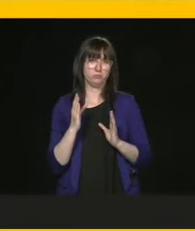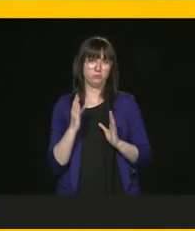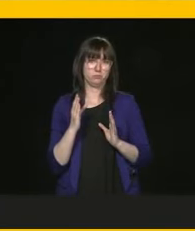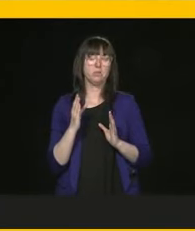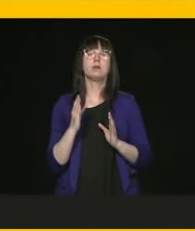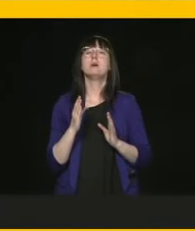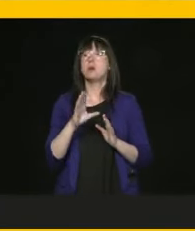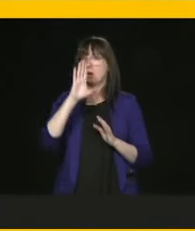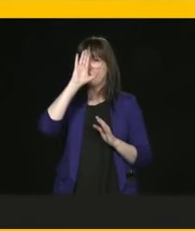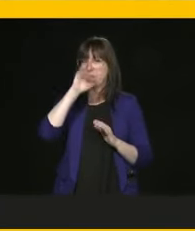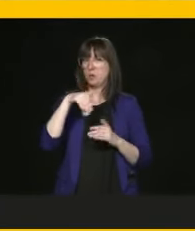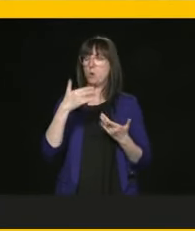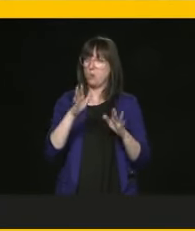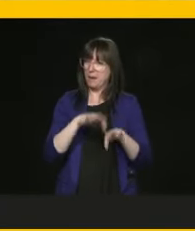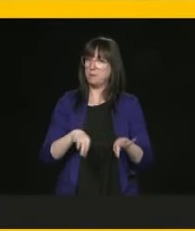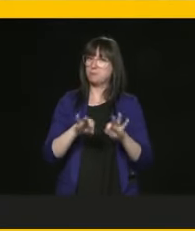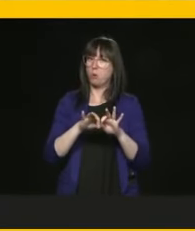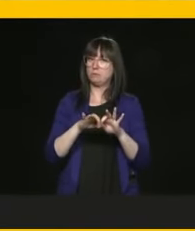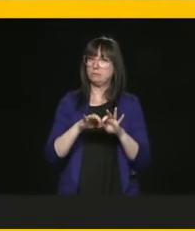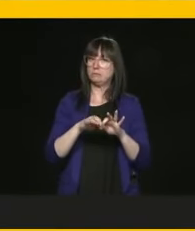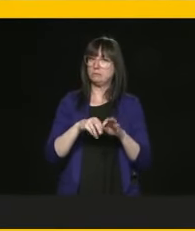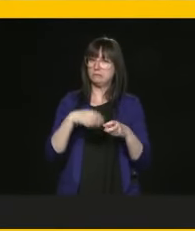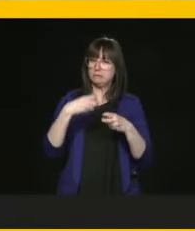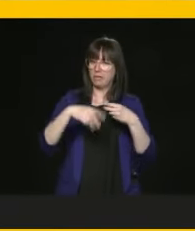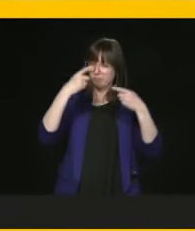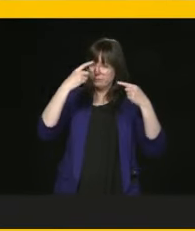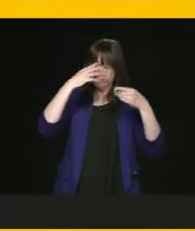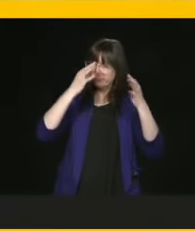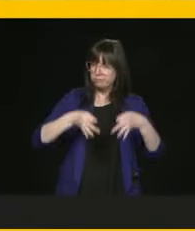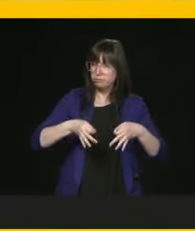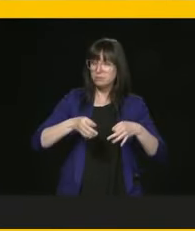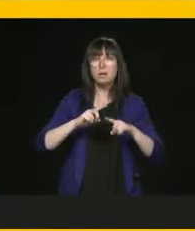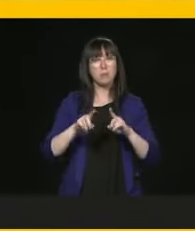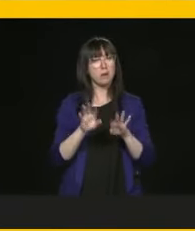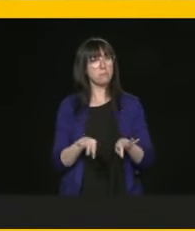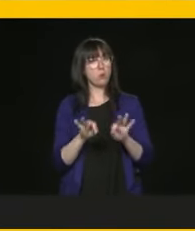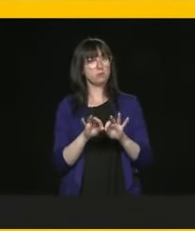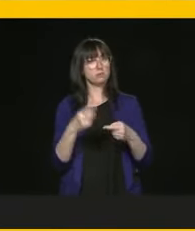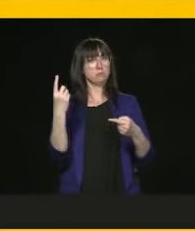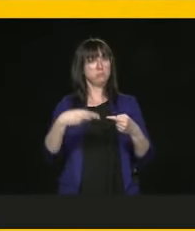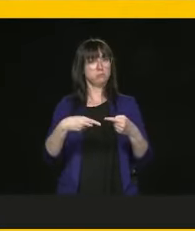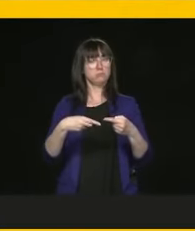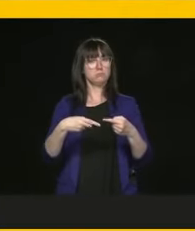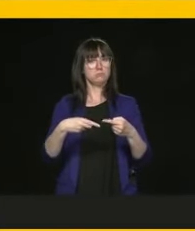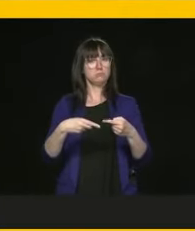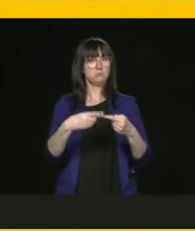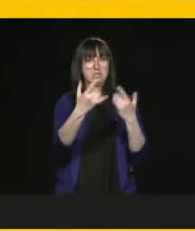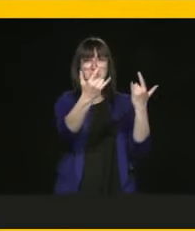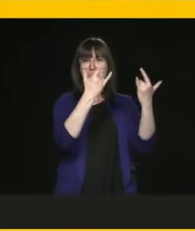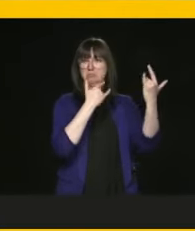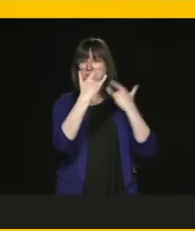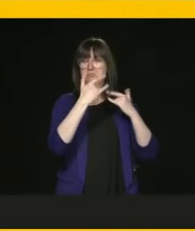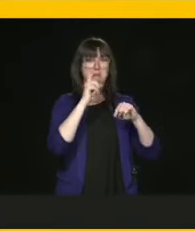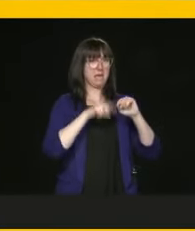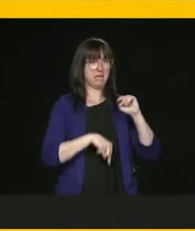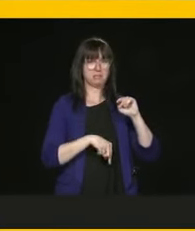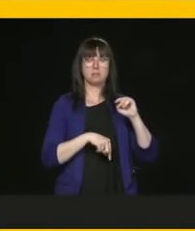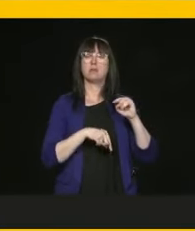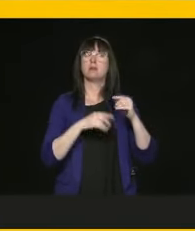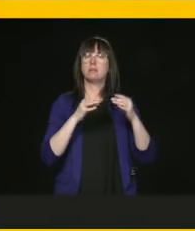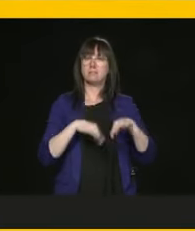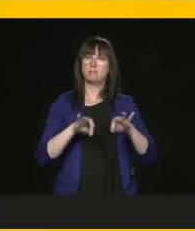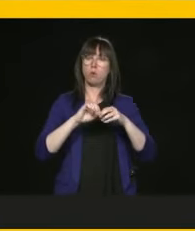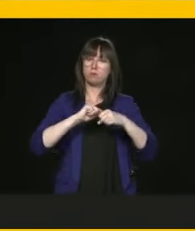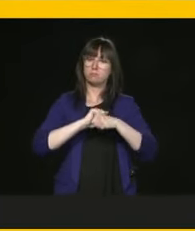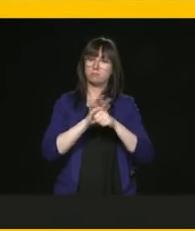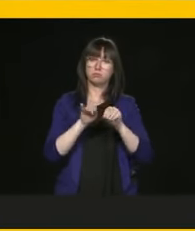was a significant measure, but it was an important one in order to prevent further spread of COVID-19 from